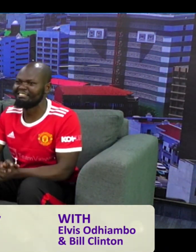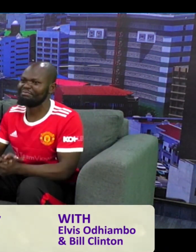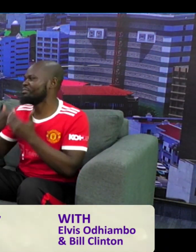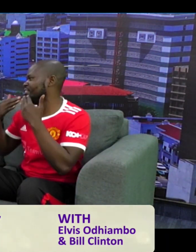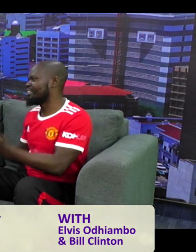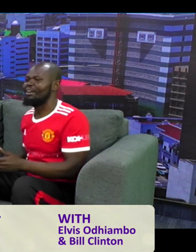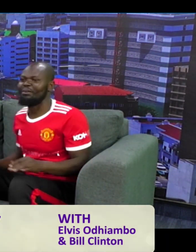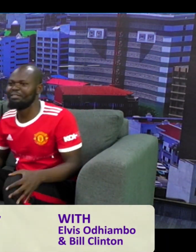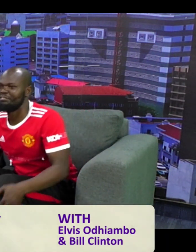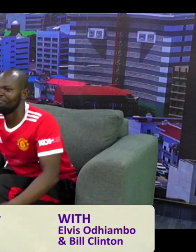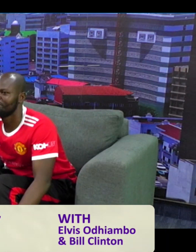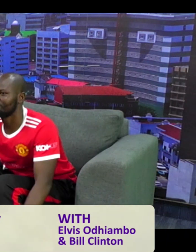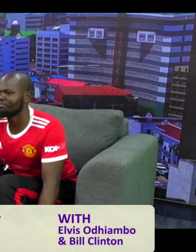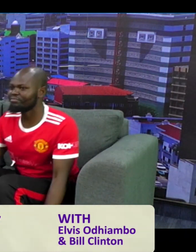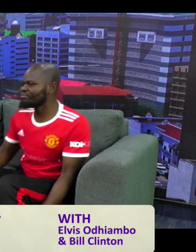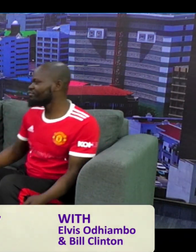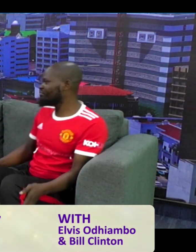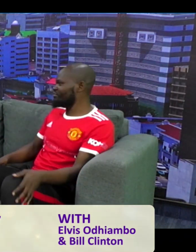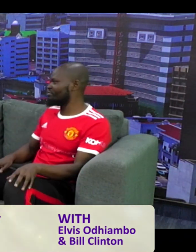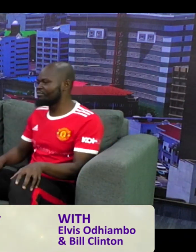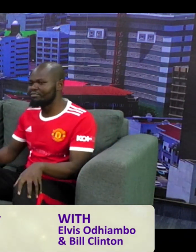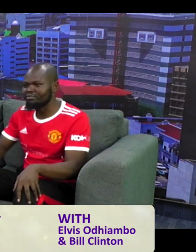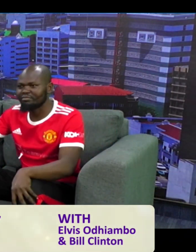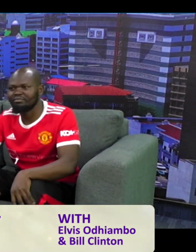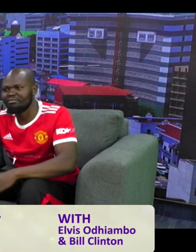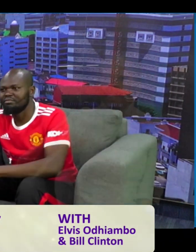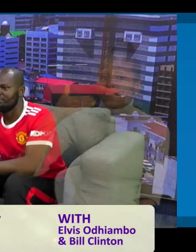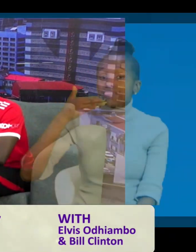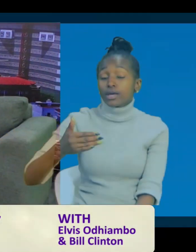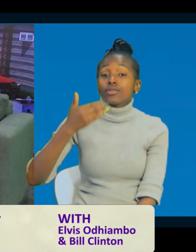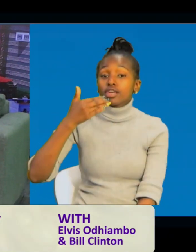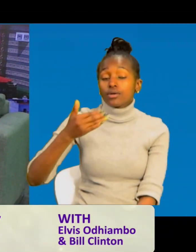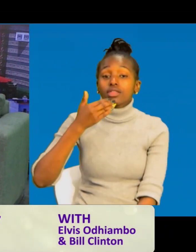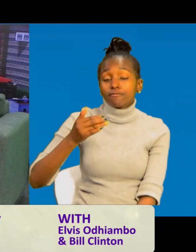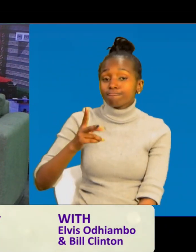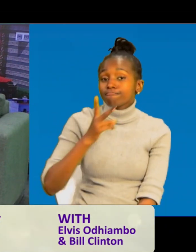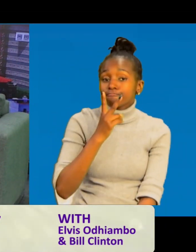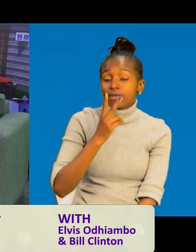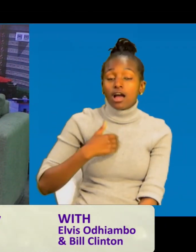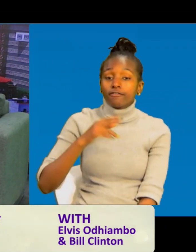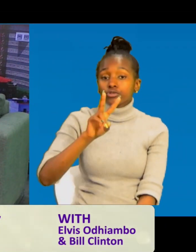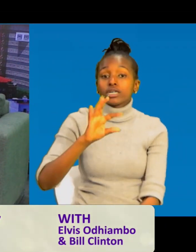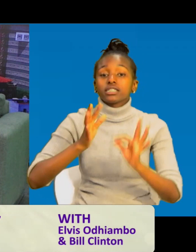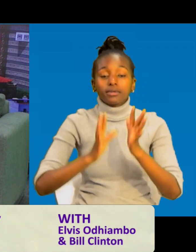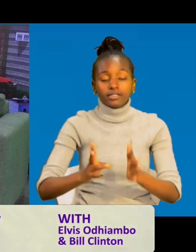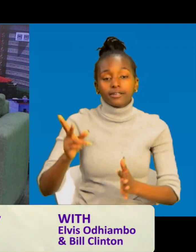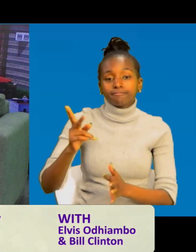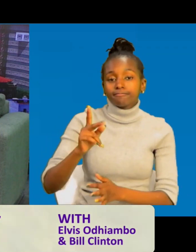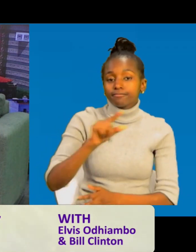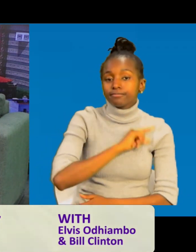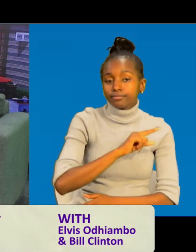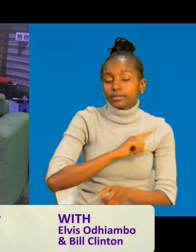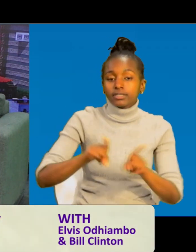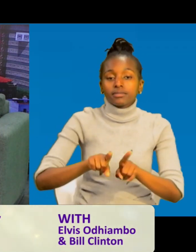we will be sharing everything. Thank you very much. Alright, thank you so much, Elvis, for that. My son, I will chat with us this afternoon are Gideon Minor and